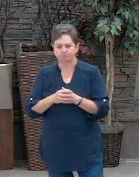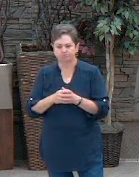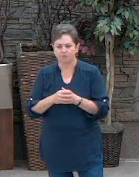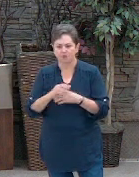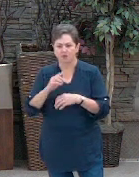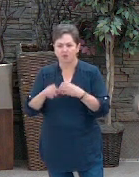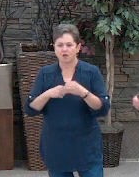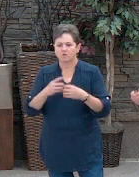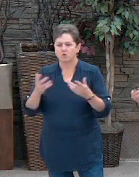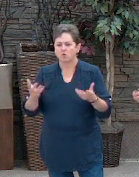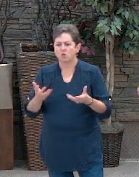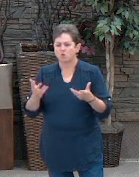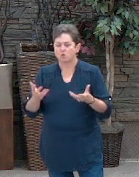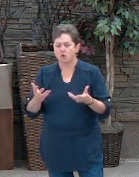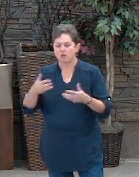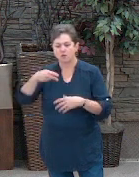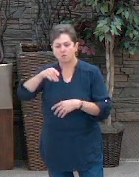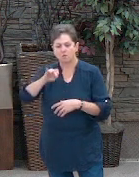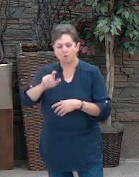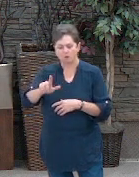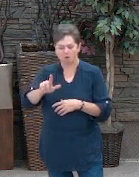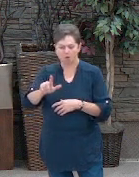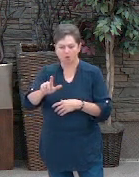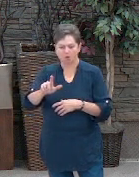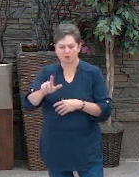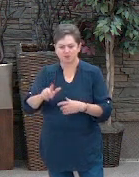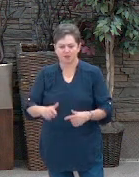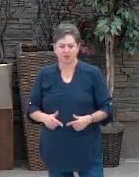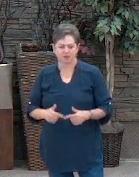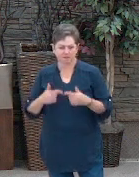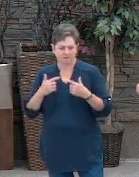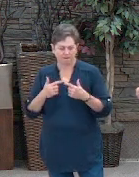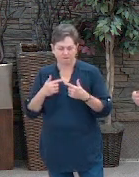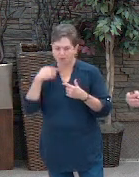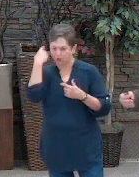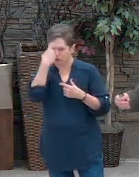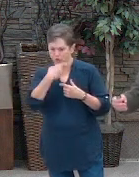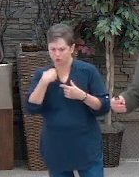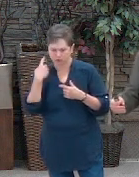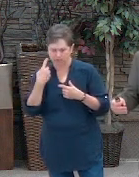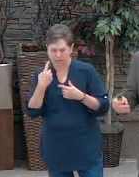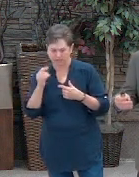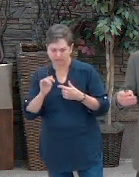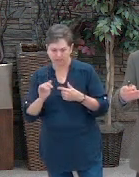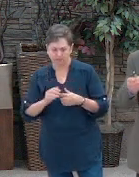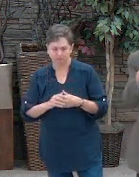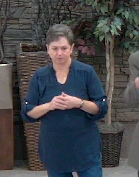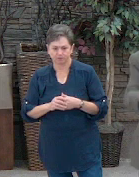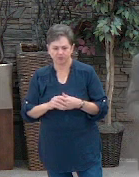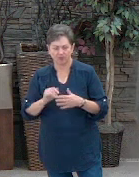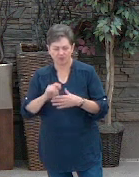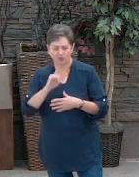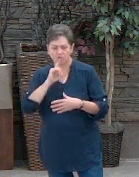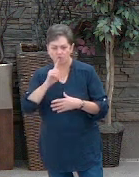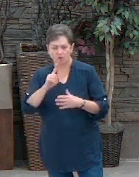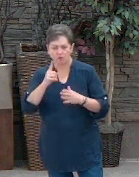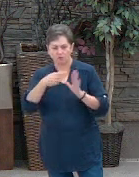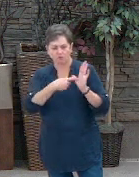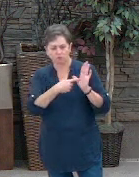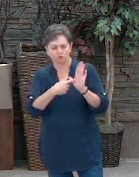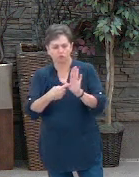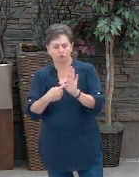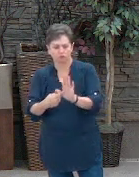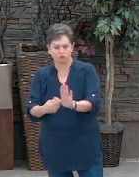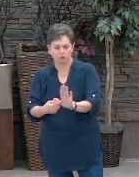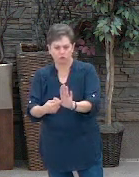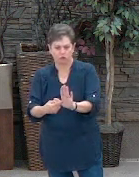of what Paul's life looked like, but it really reflects the image